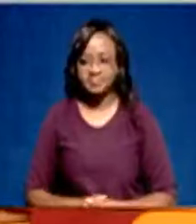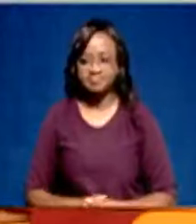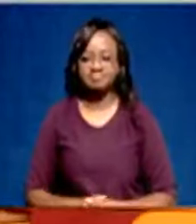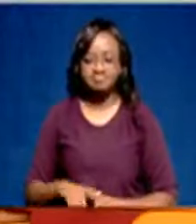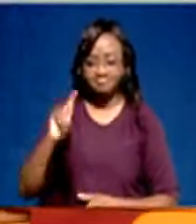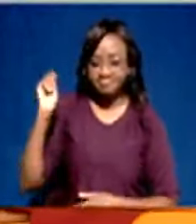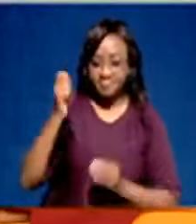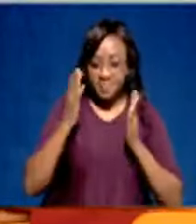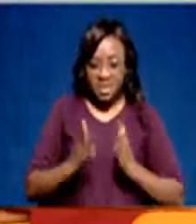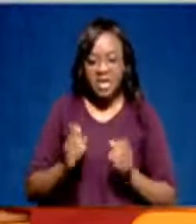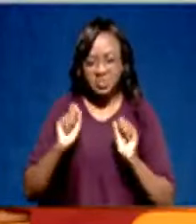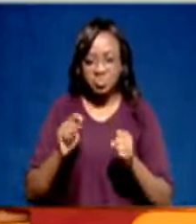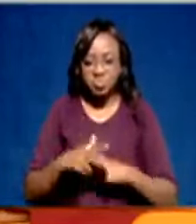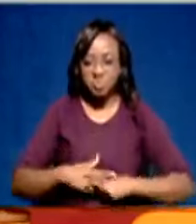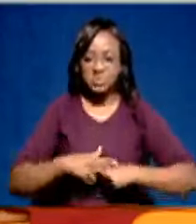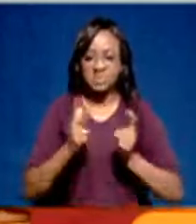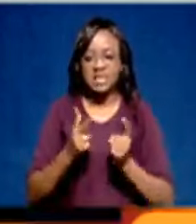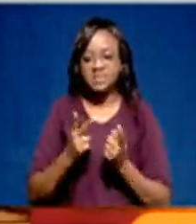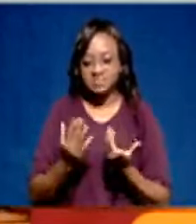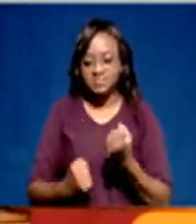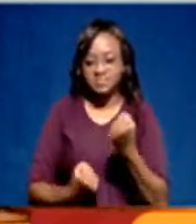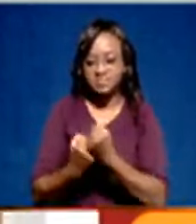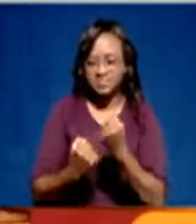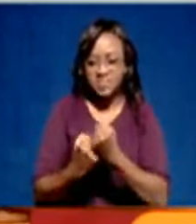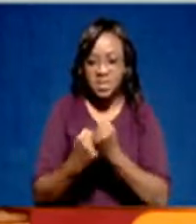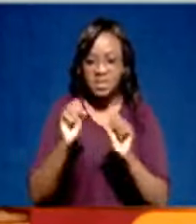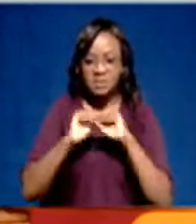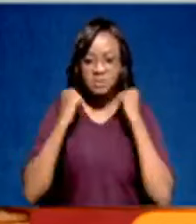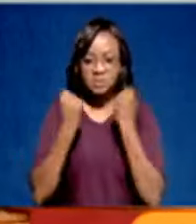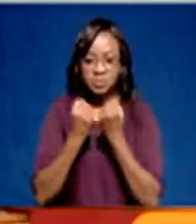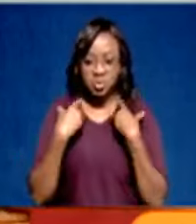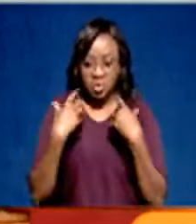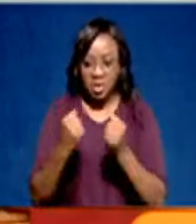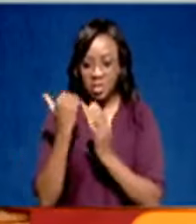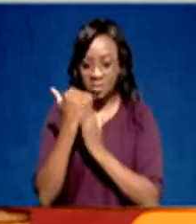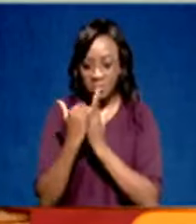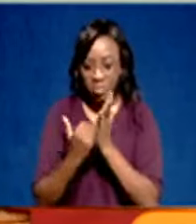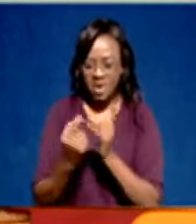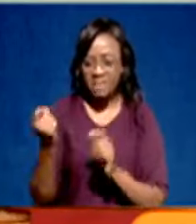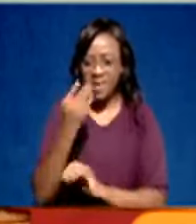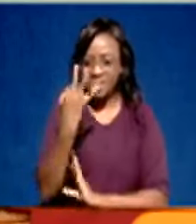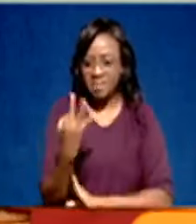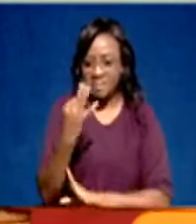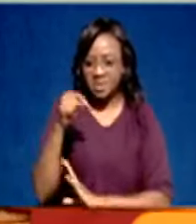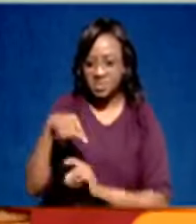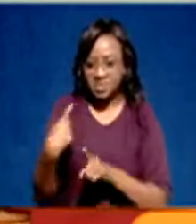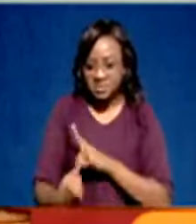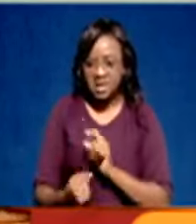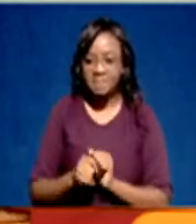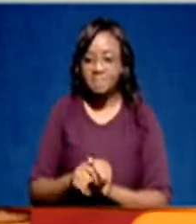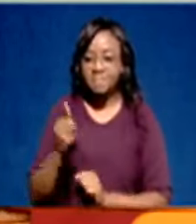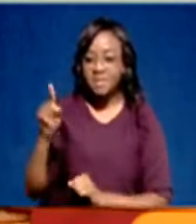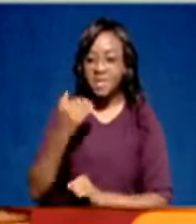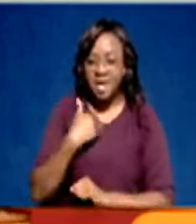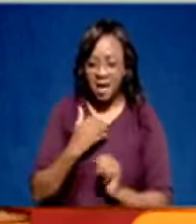Now, Kenyans could start contributing to the Social Health Authority programs by March this year. The Ministry of Health has set in motion a series of